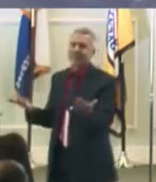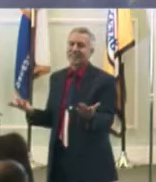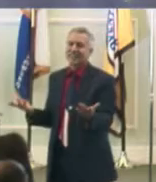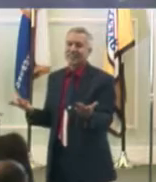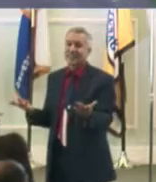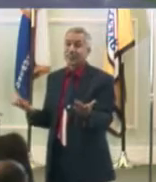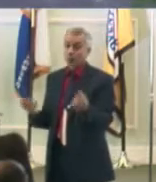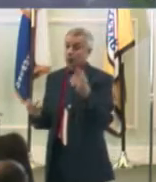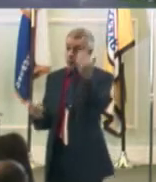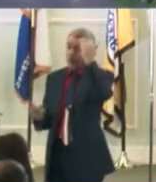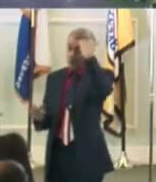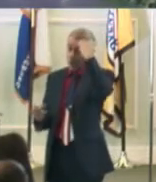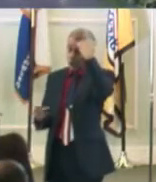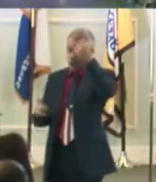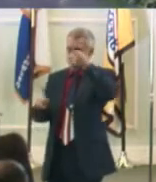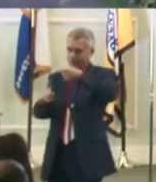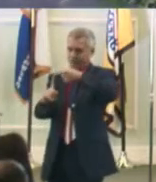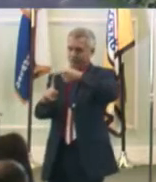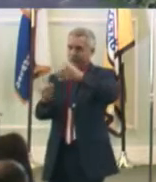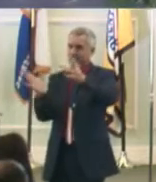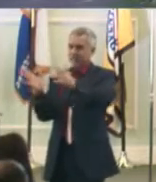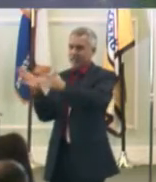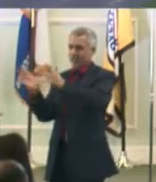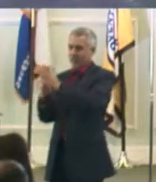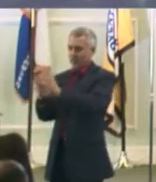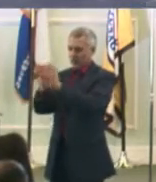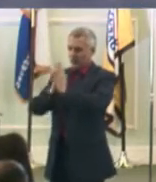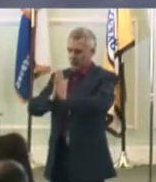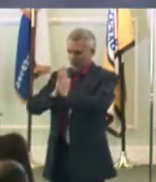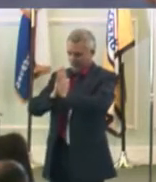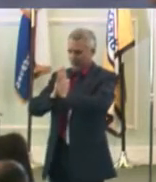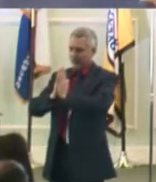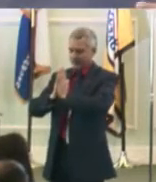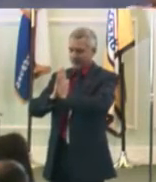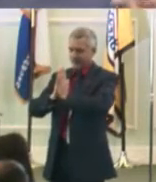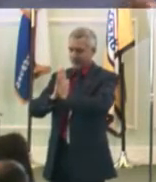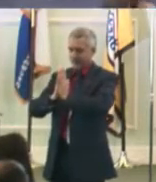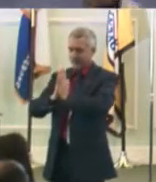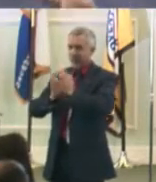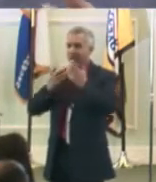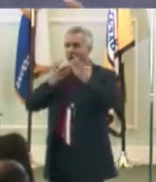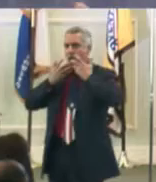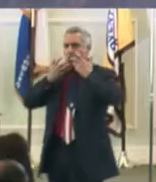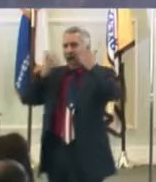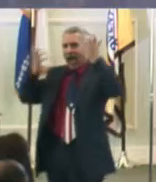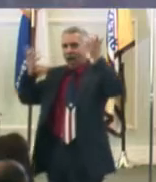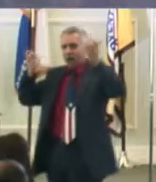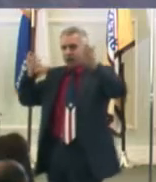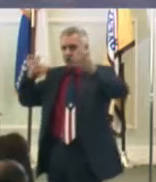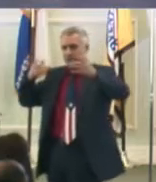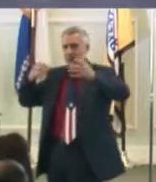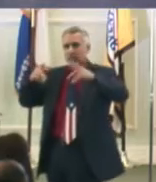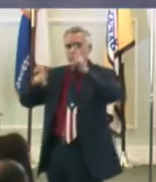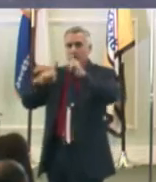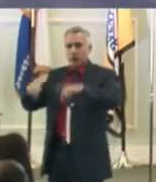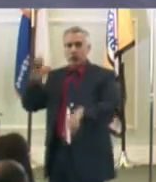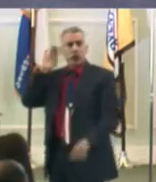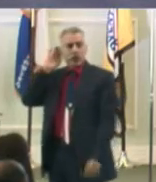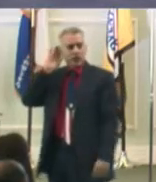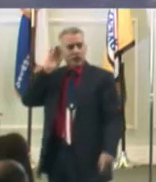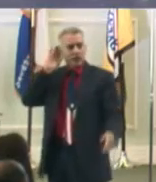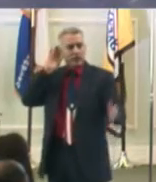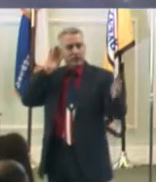Jesus was praying, right? That's simple. It was probably out loud. It was probably audible. Why do I say that? Because